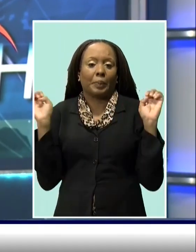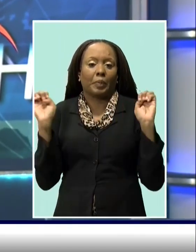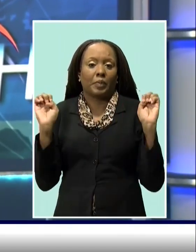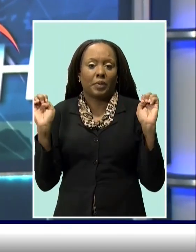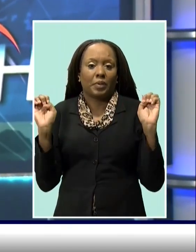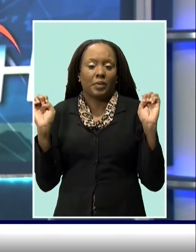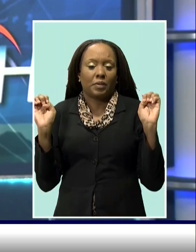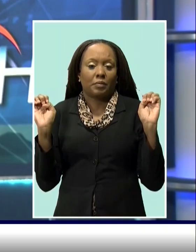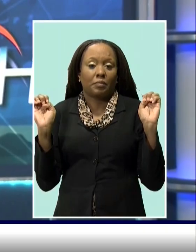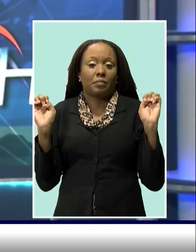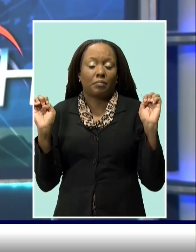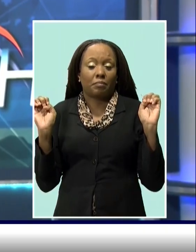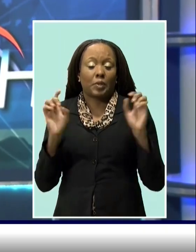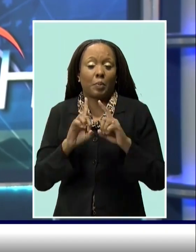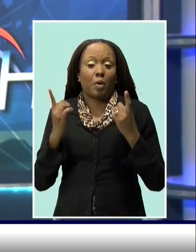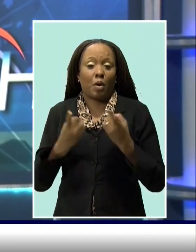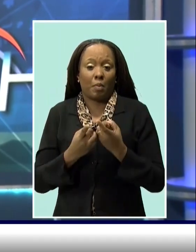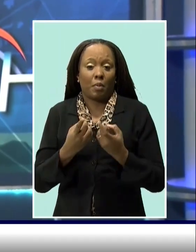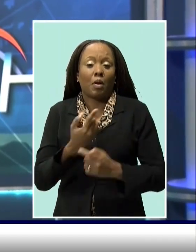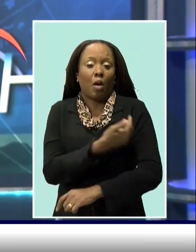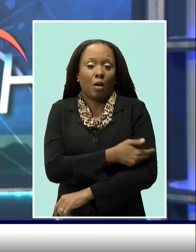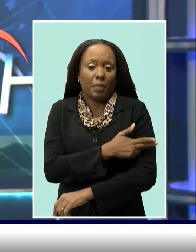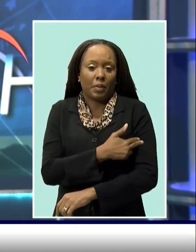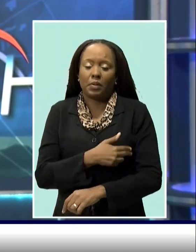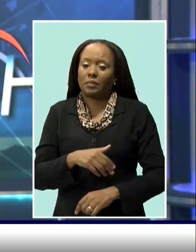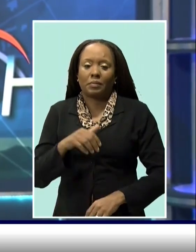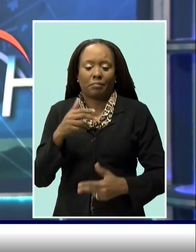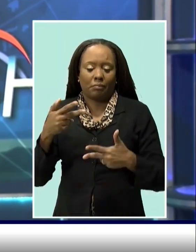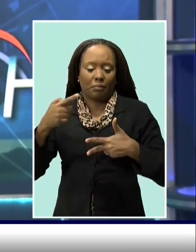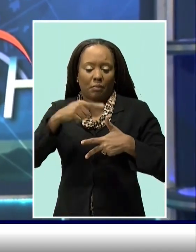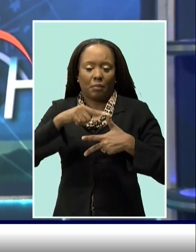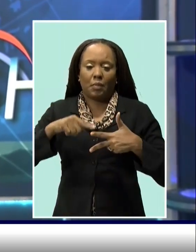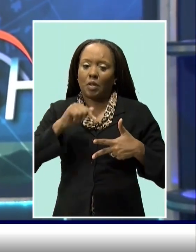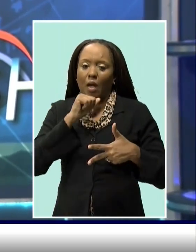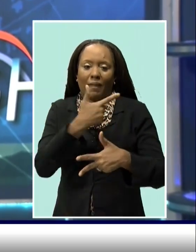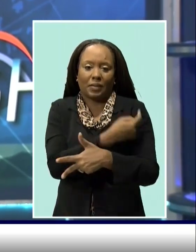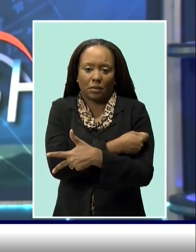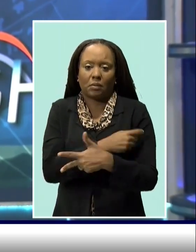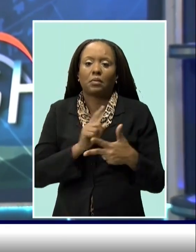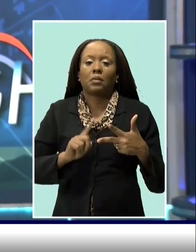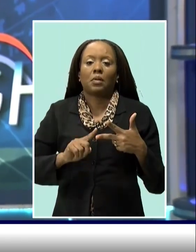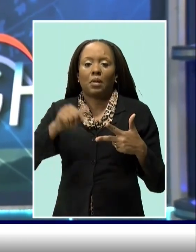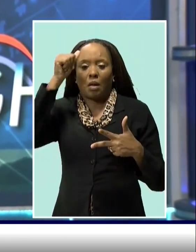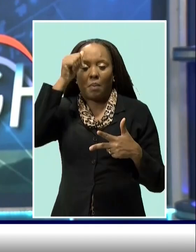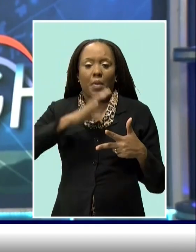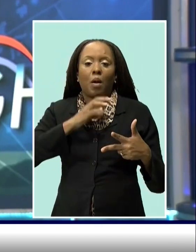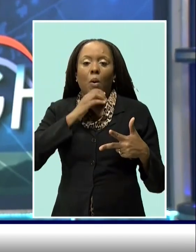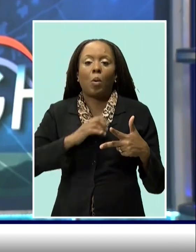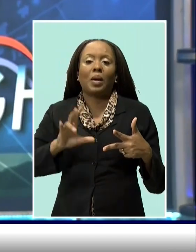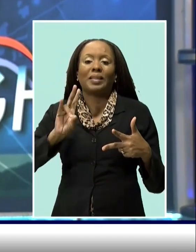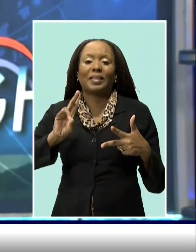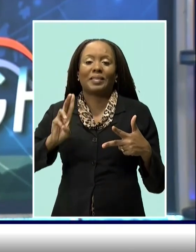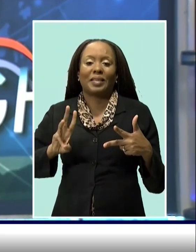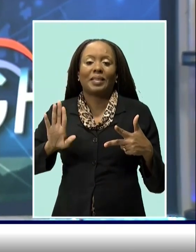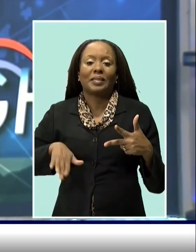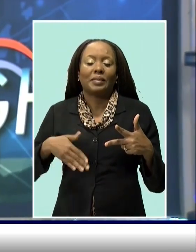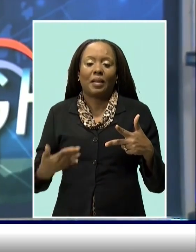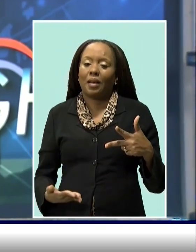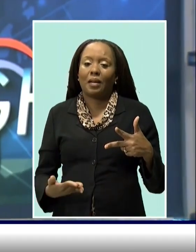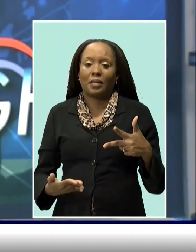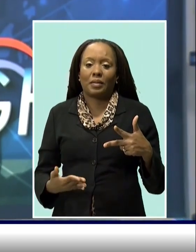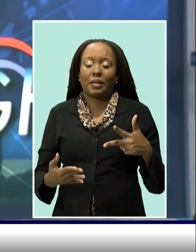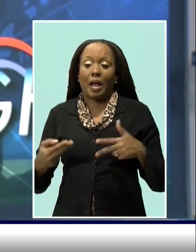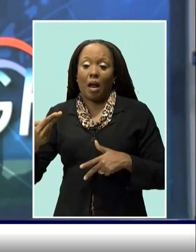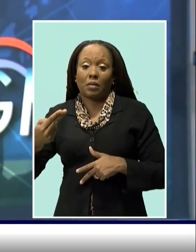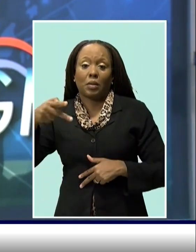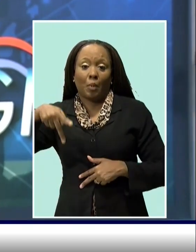were unvaccinated. Additionally, a 76-year-old man died at Harrison's Point Isolation Facility. He was